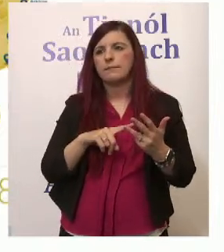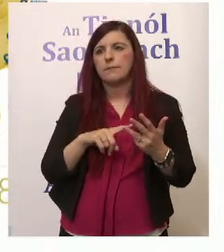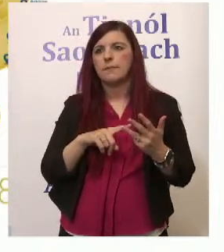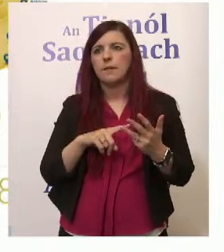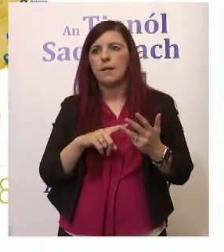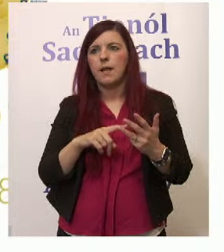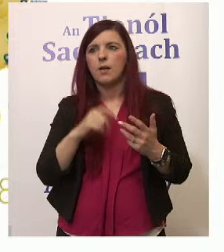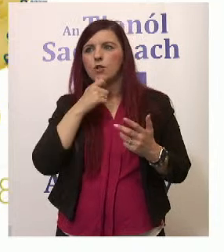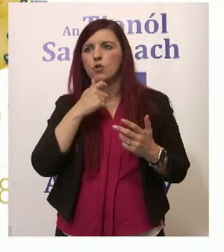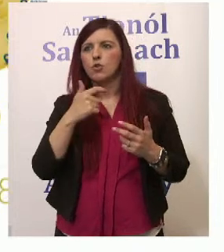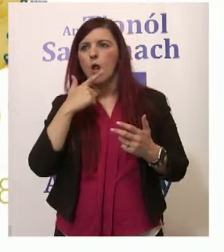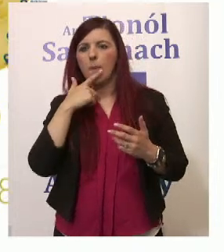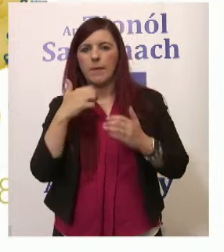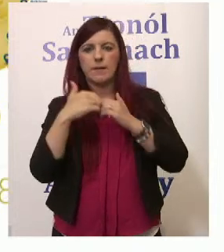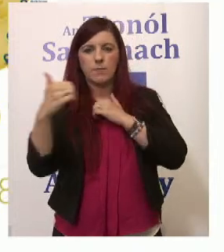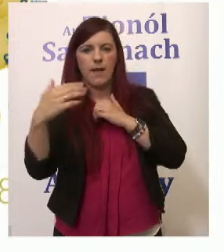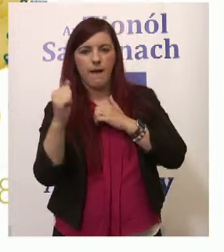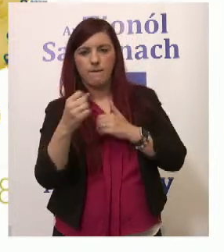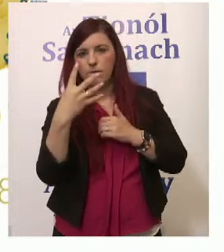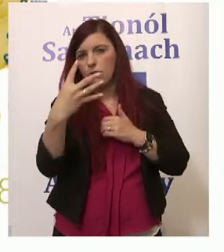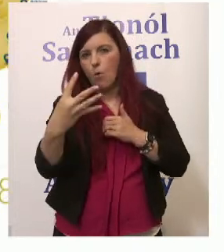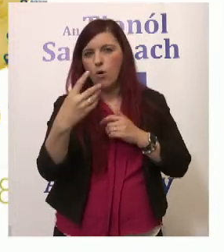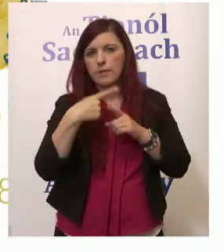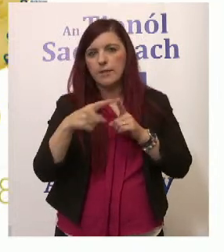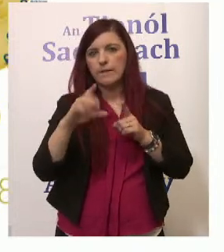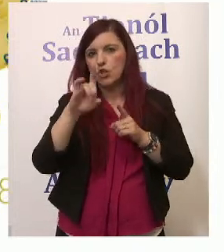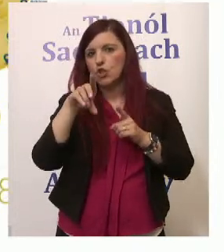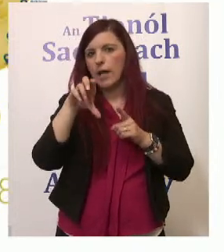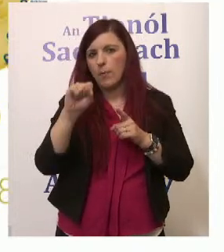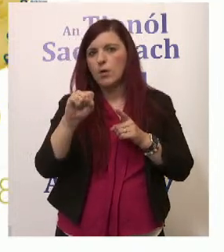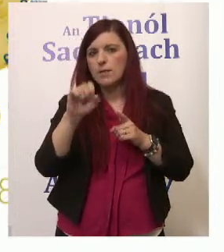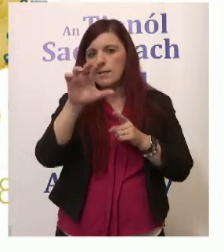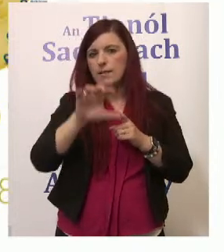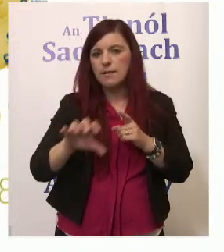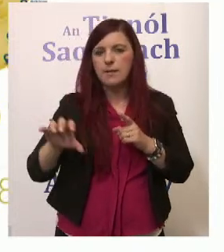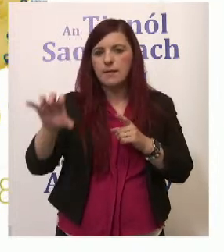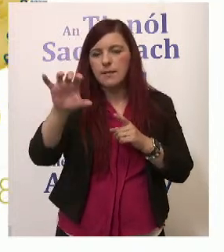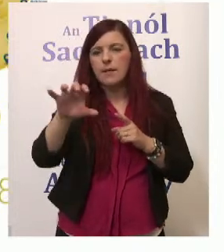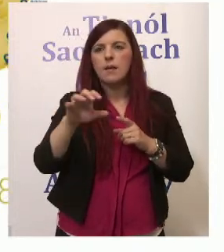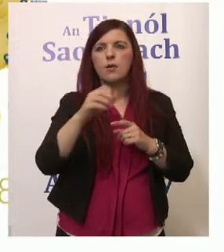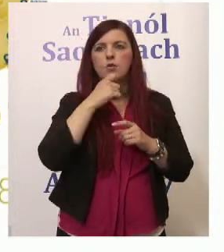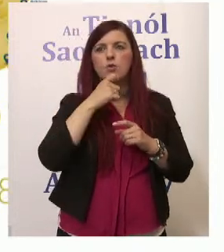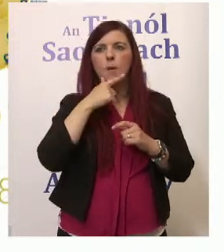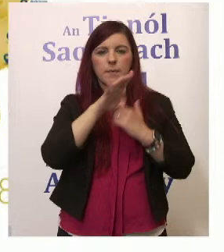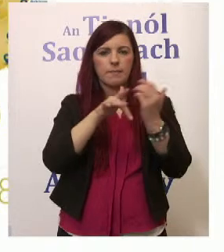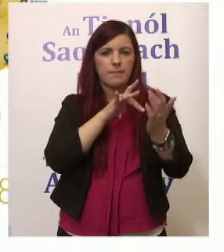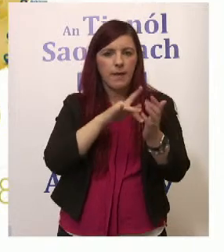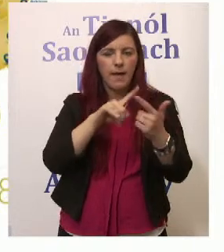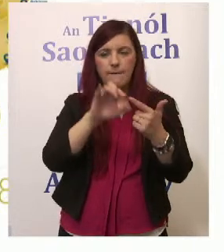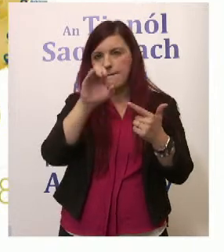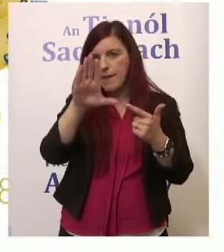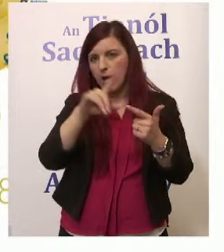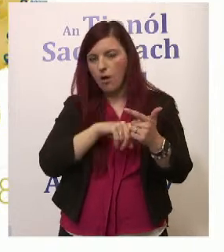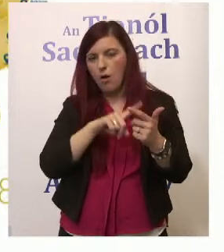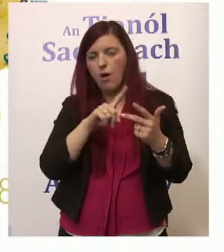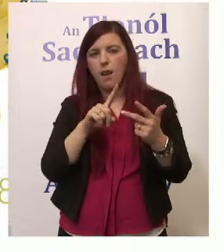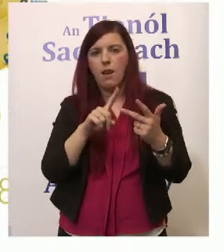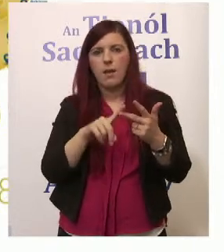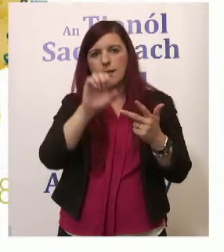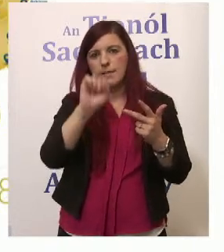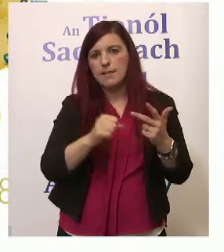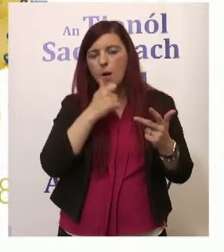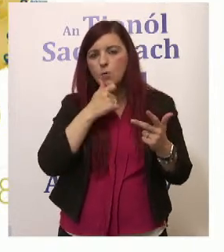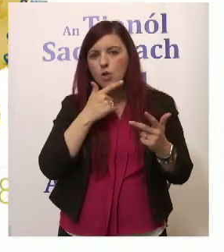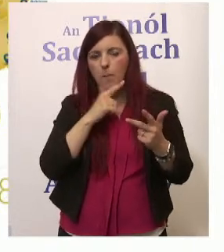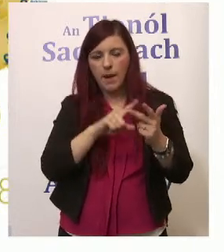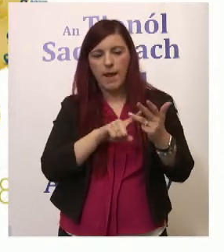case with 4 chambers in the county. Dublin Chamber is the longest running chamber, but there's also Fingal, South Dublin